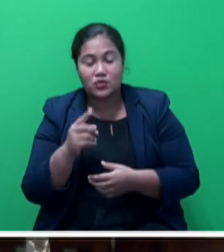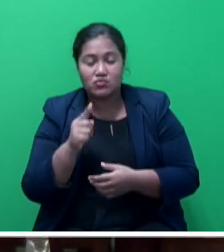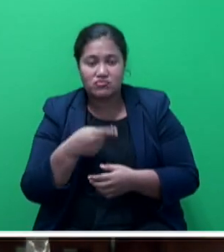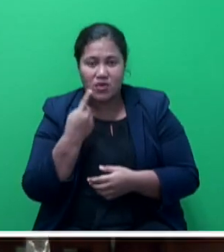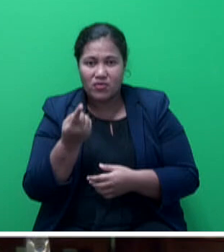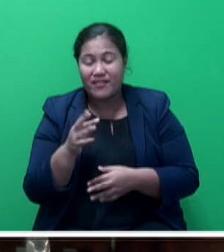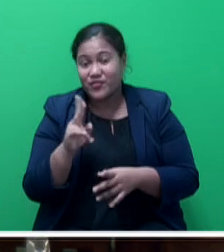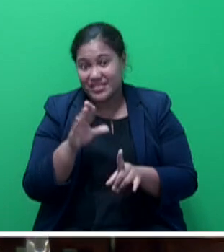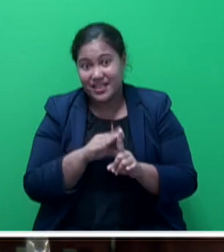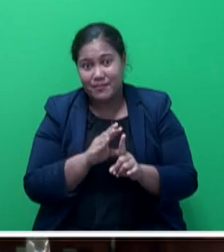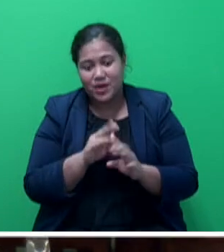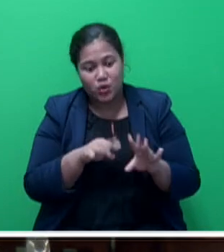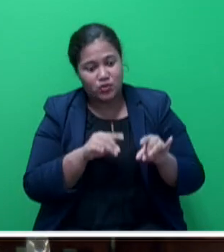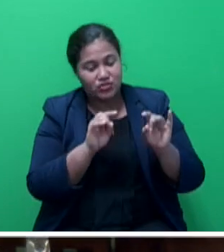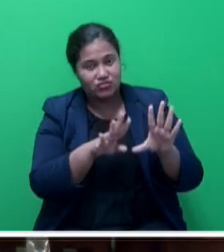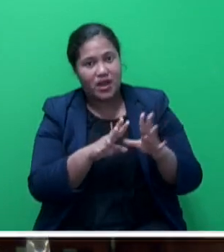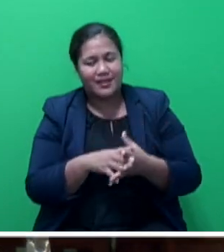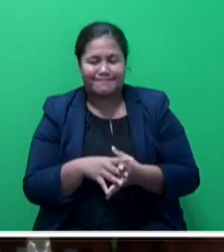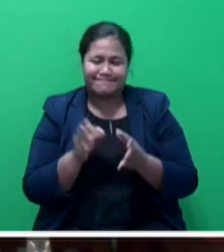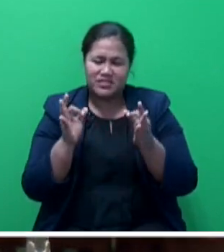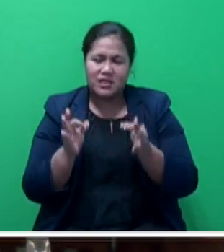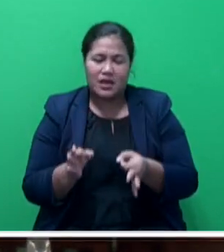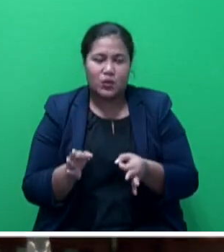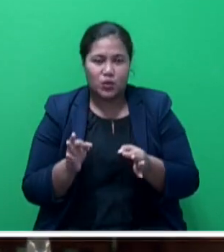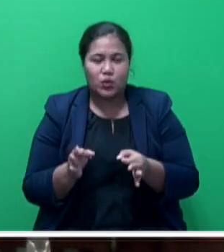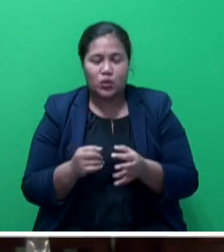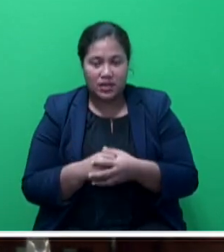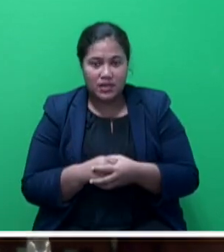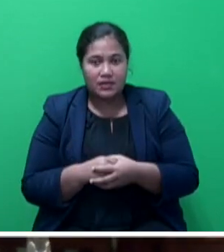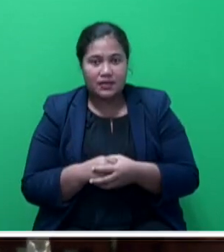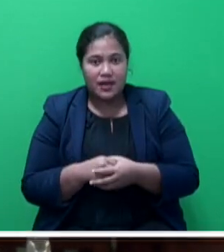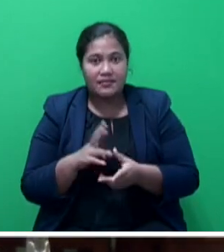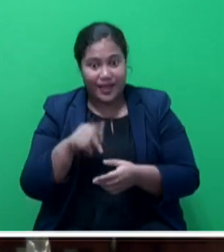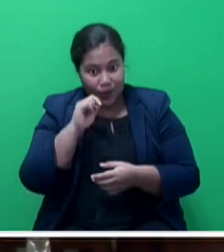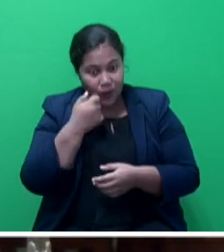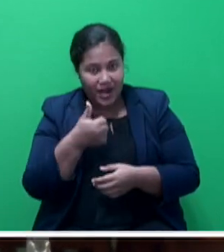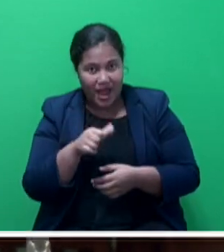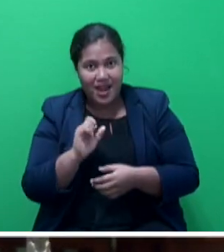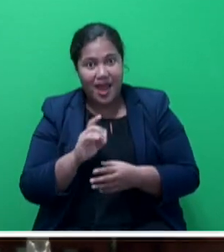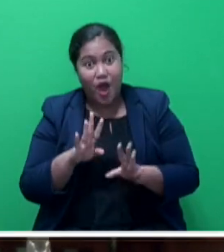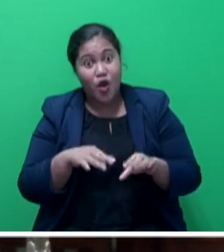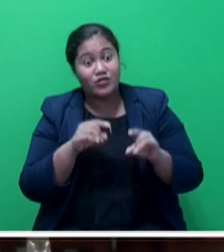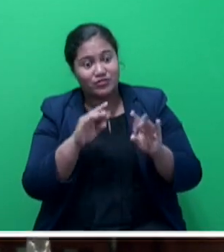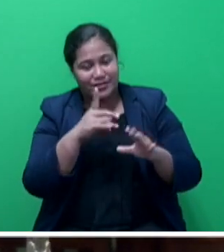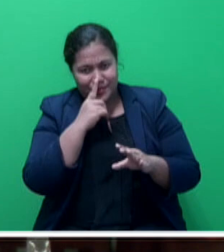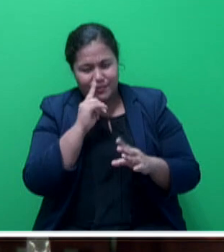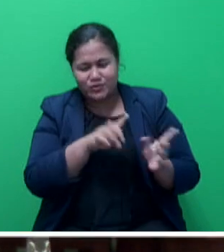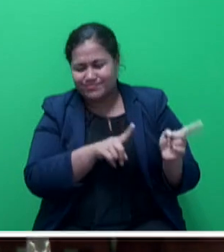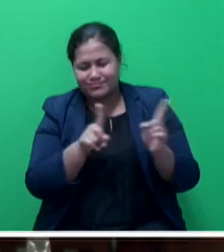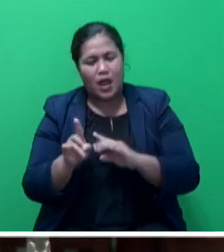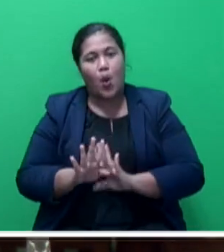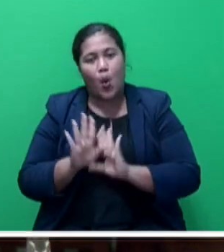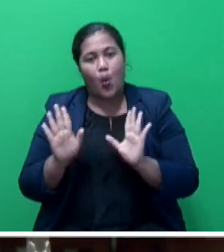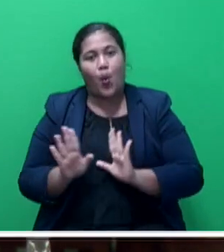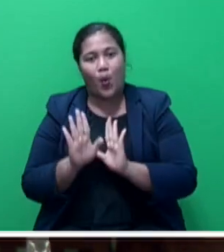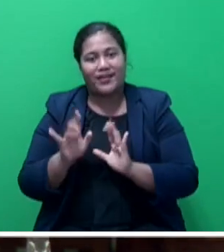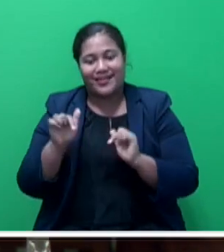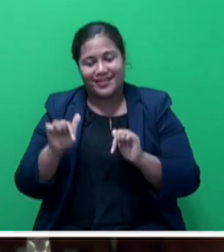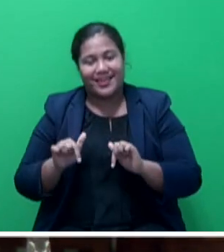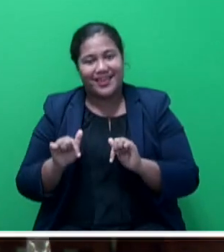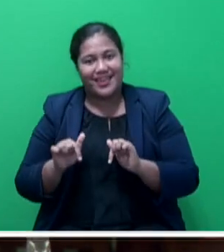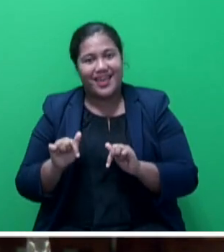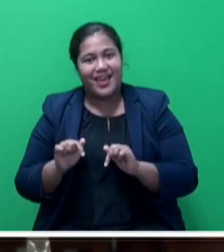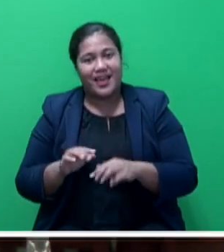for example, Australia decides that they will allow Australians to come and holiday in Fiji in the Bulla